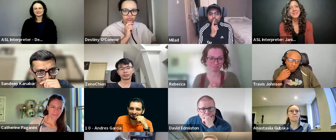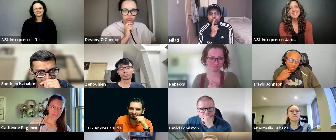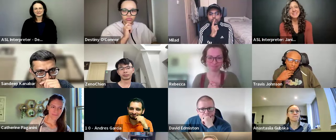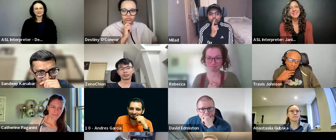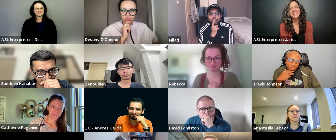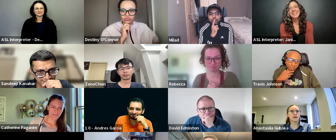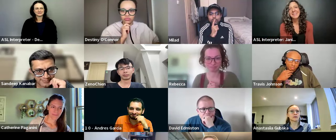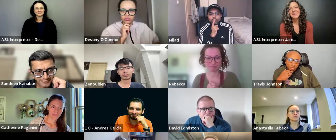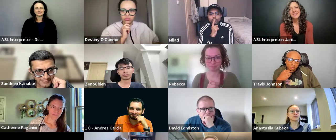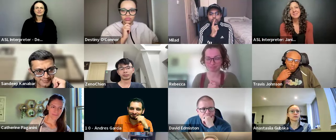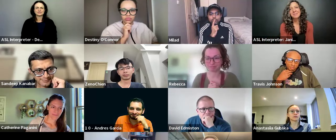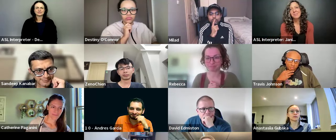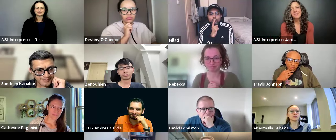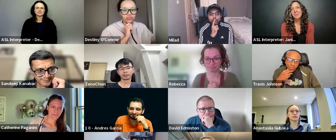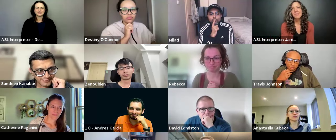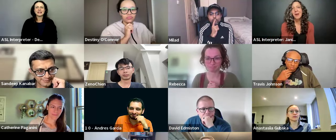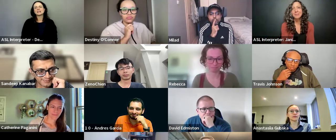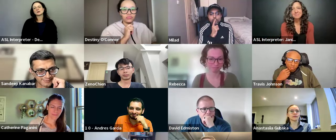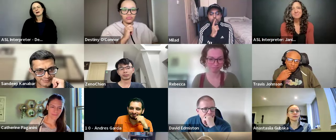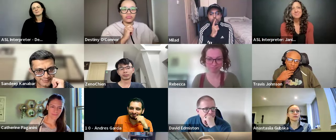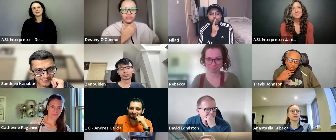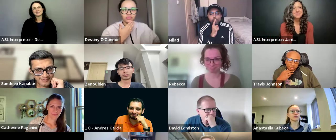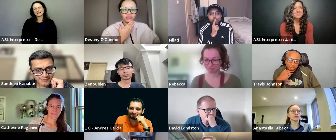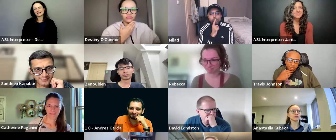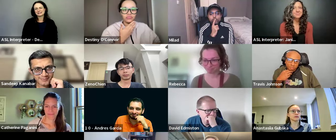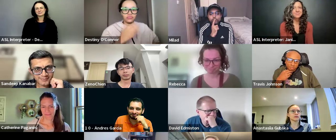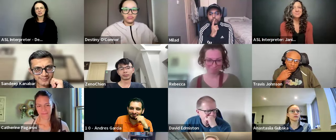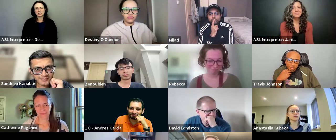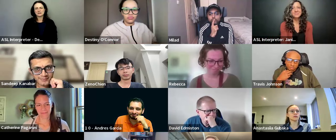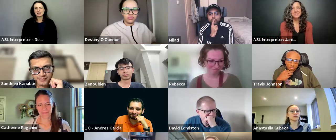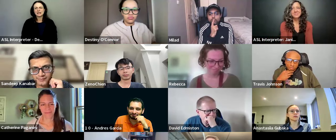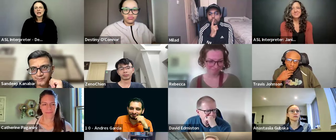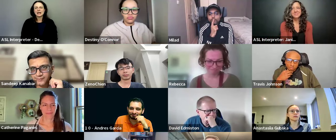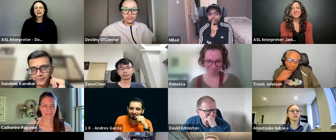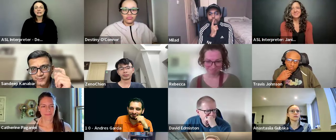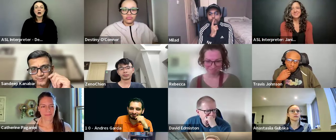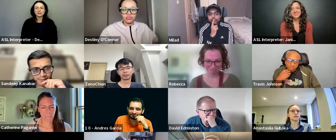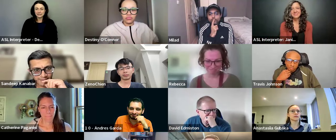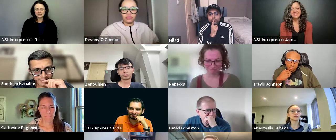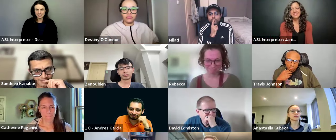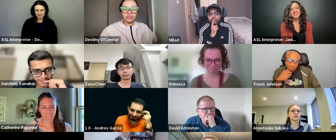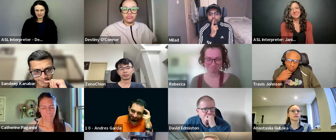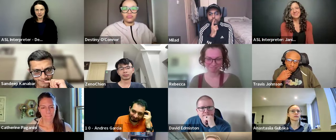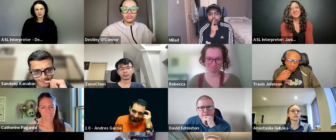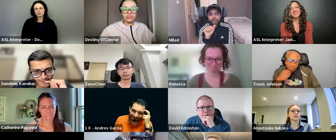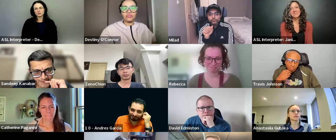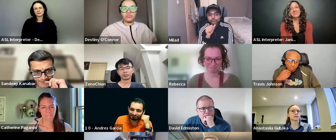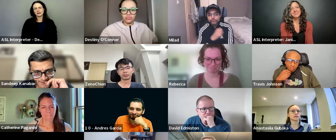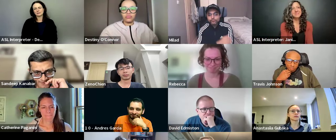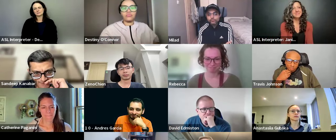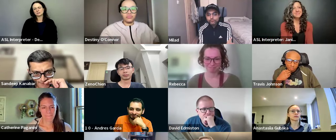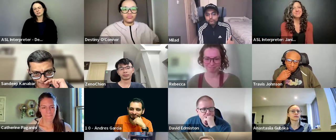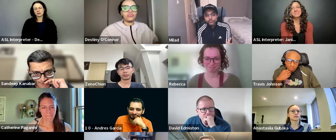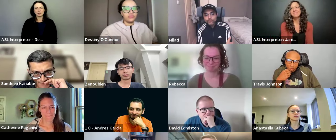you all in Salt Lake City from Thank afar. you, Rob, saying thanks. Appreciate that. And on LinkedIn, you